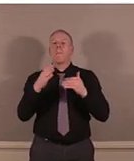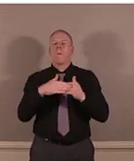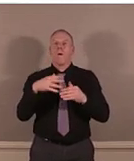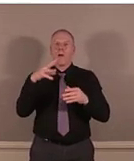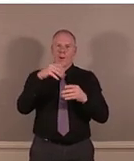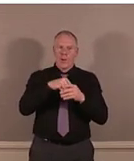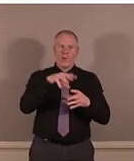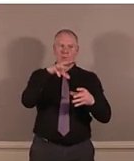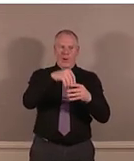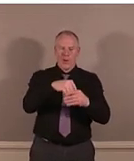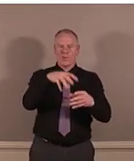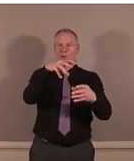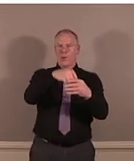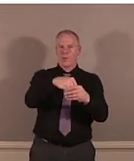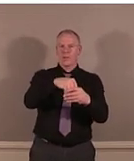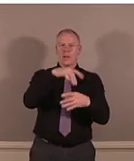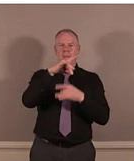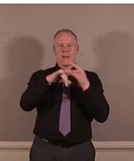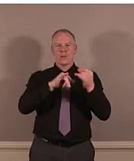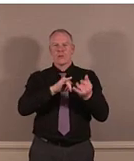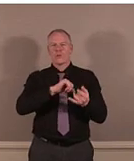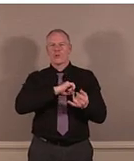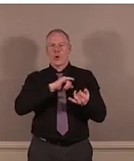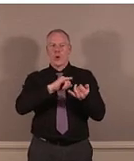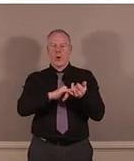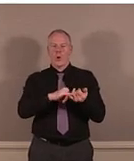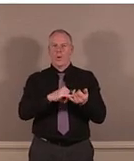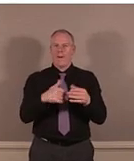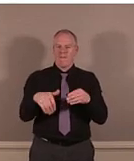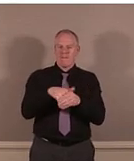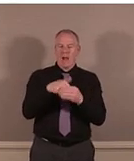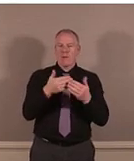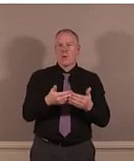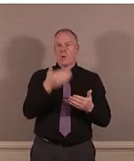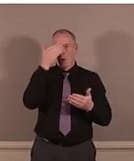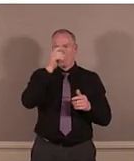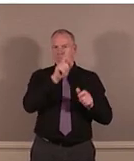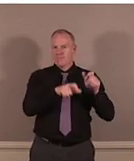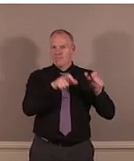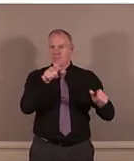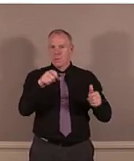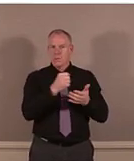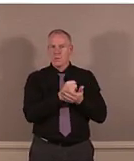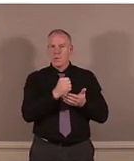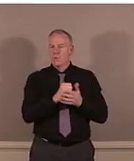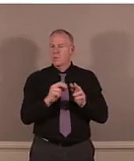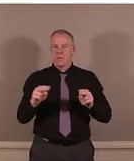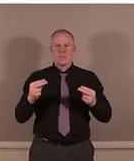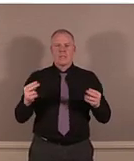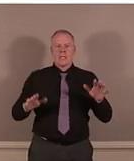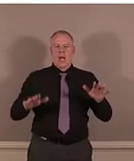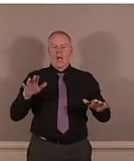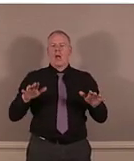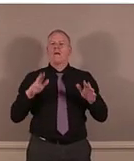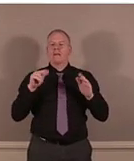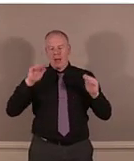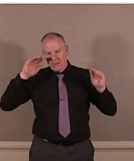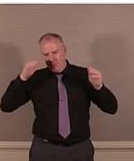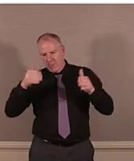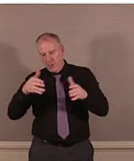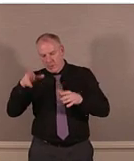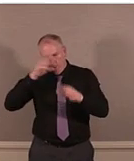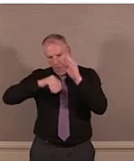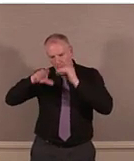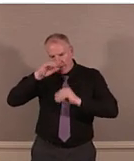inclusion, ensuring that learners do not have to, I suppose, they're able to focus on their learning